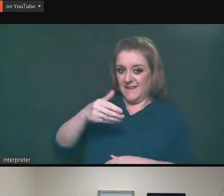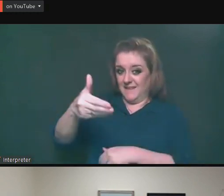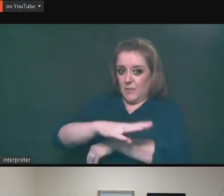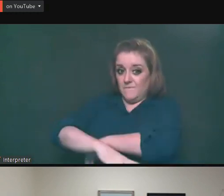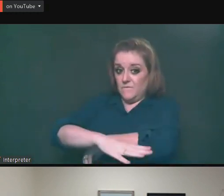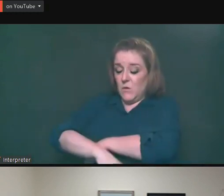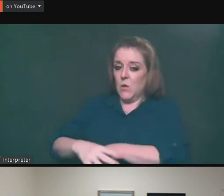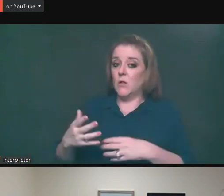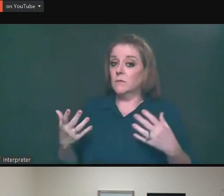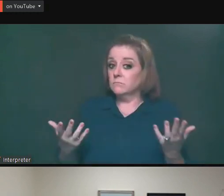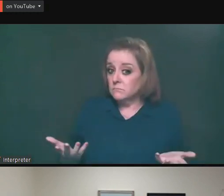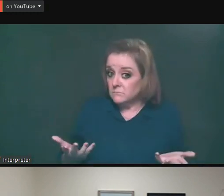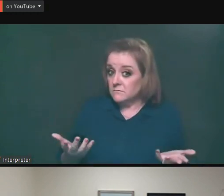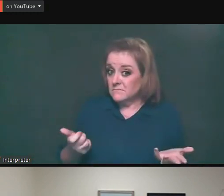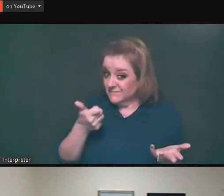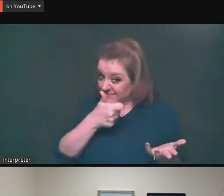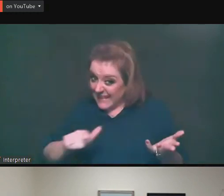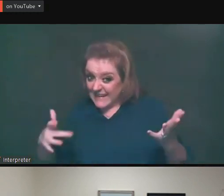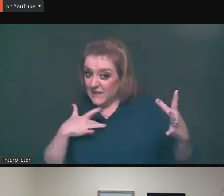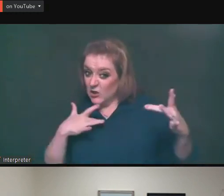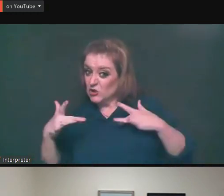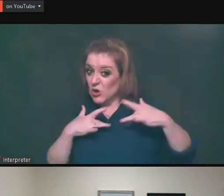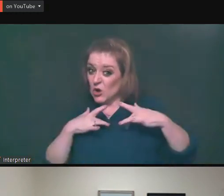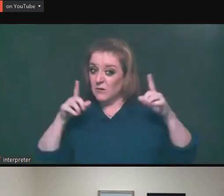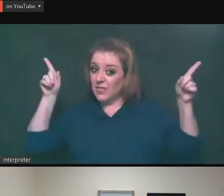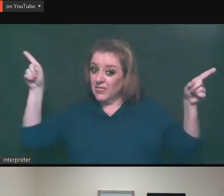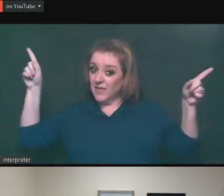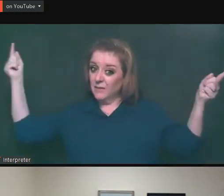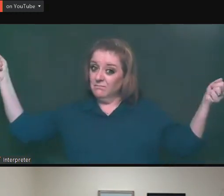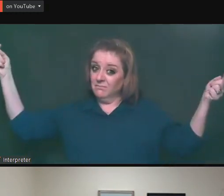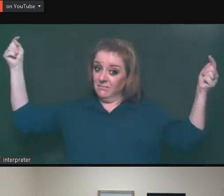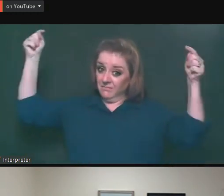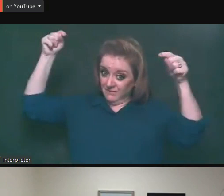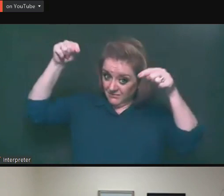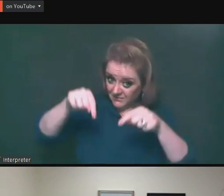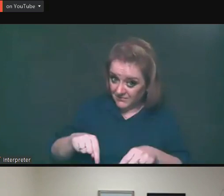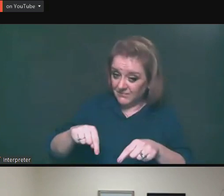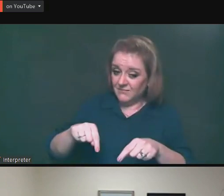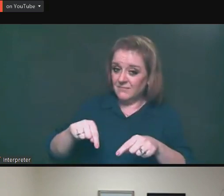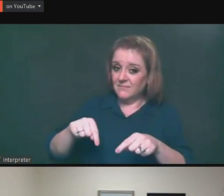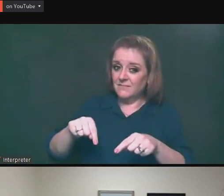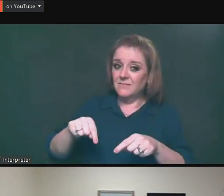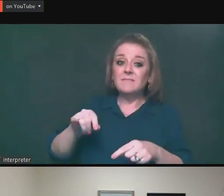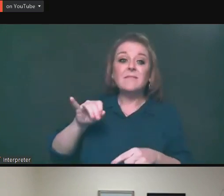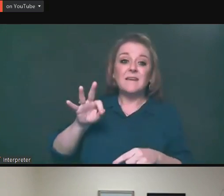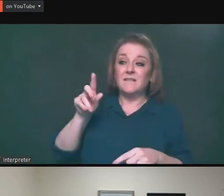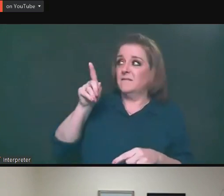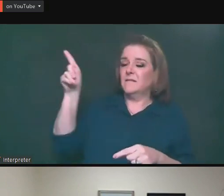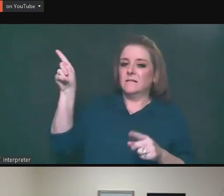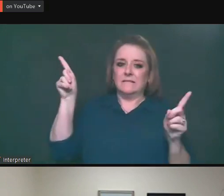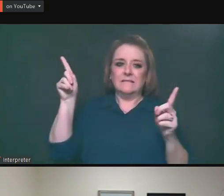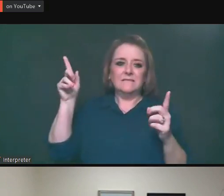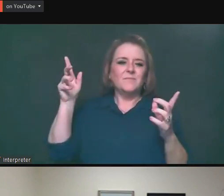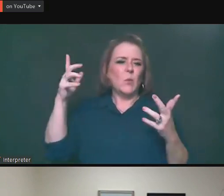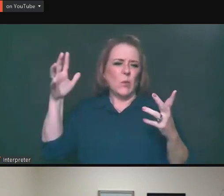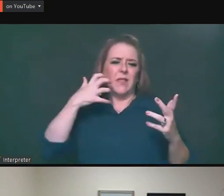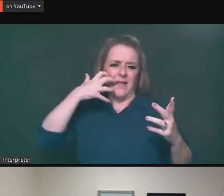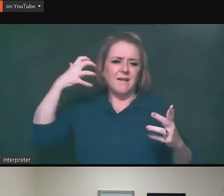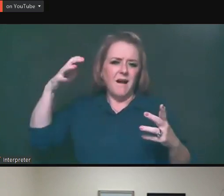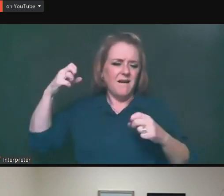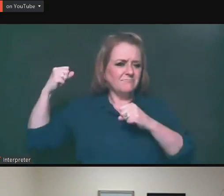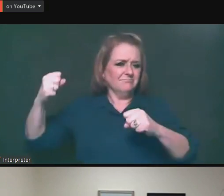in August? Is there any concern about those students coming back, especially if they're coming from possible